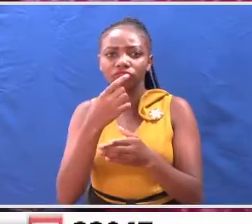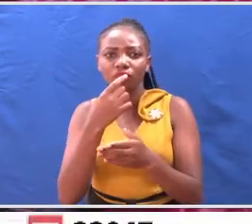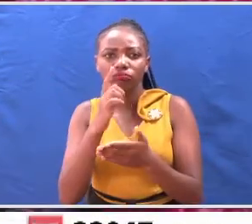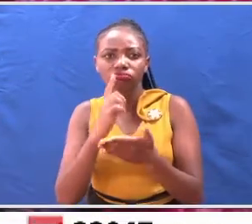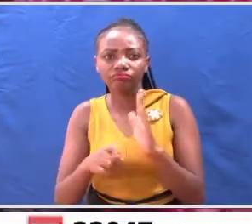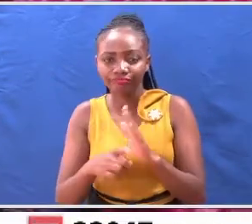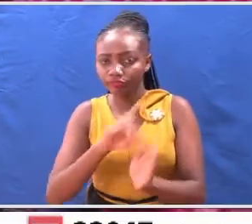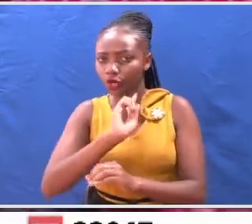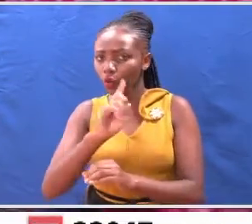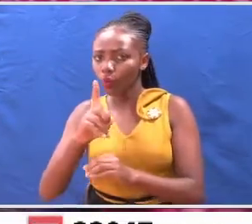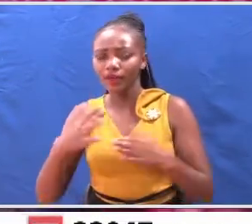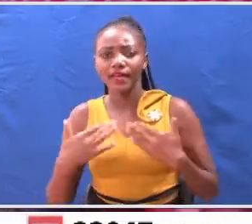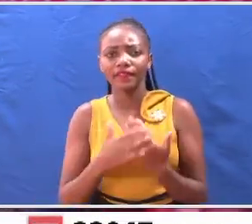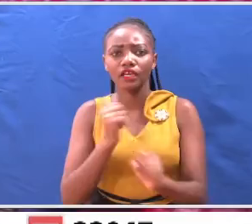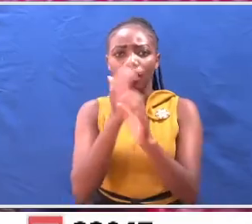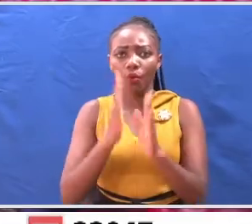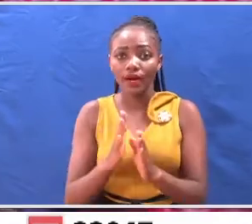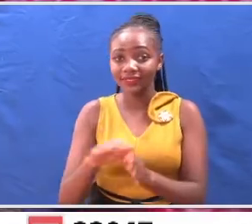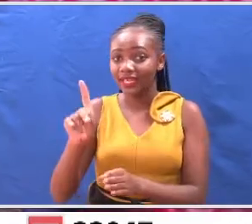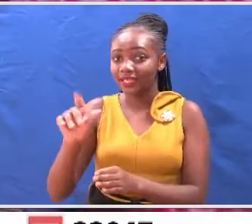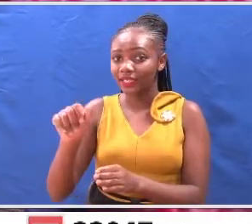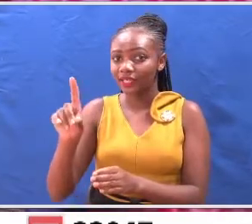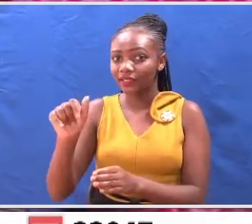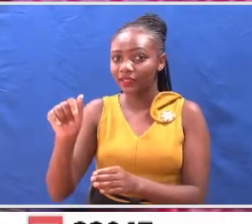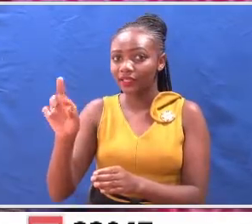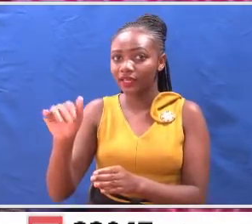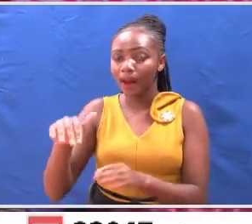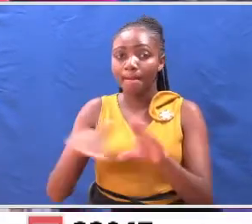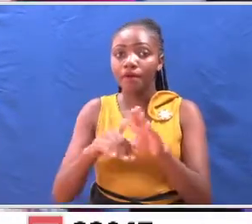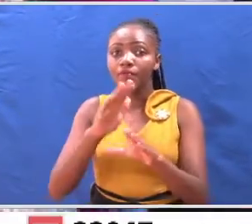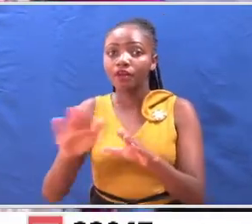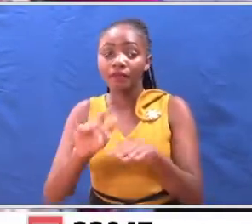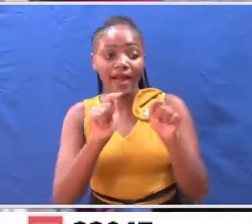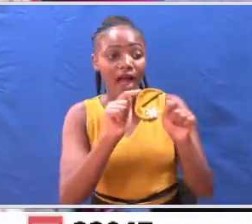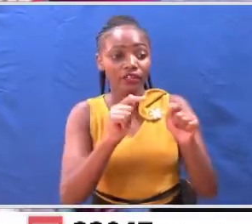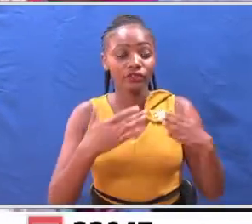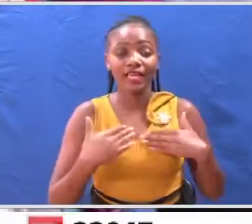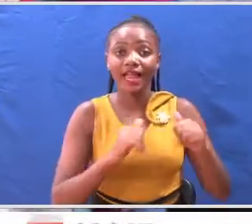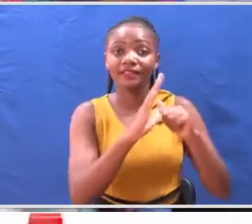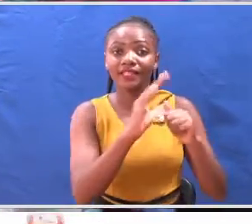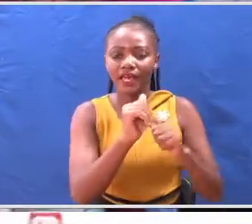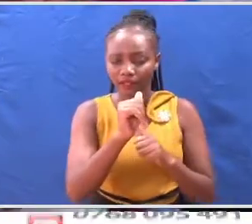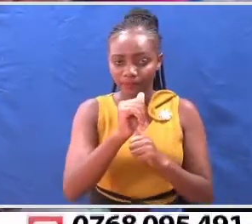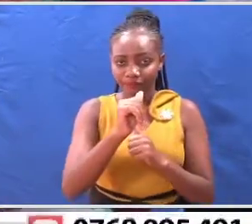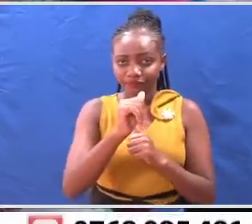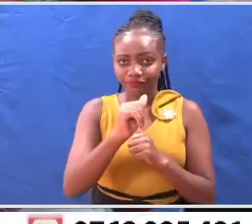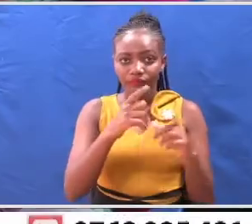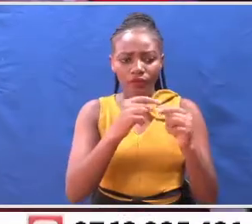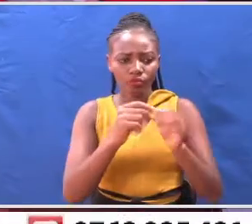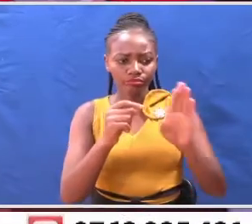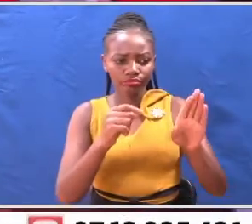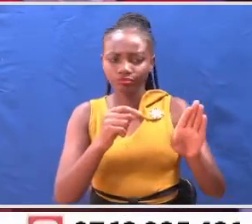tone regarding this matter. Kandara Member of Parliament Alice Wahome has condemned Health CS Mutahi Kagwe's earlier